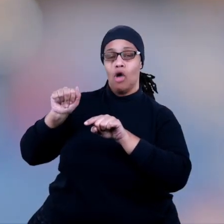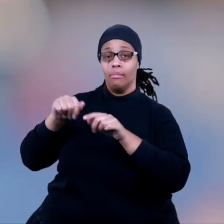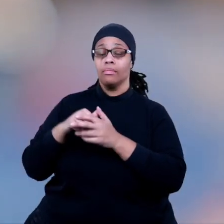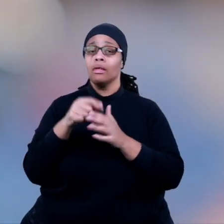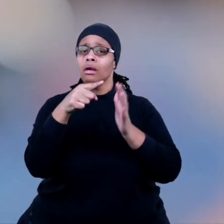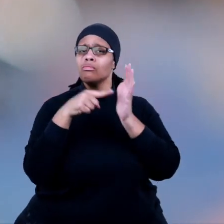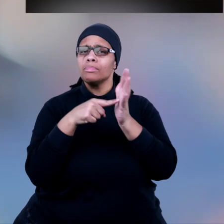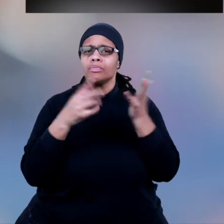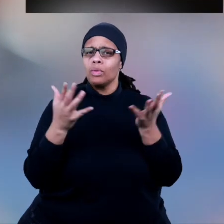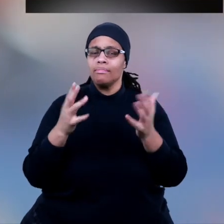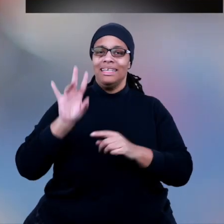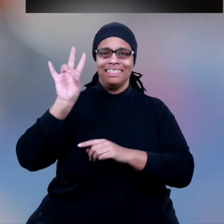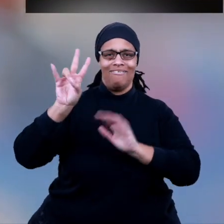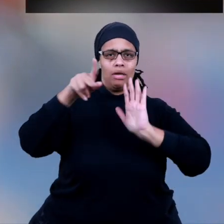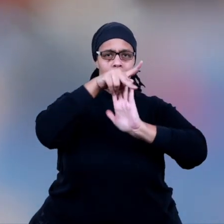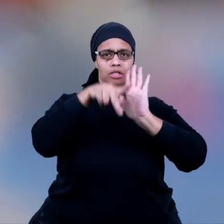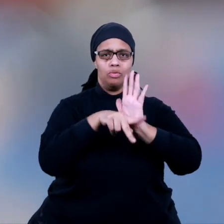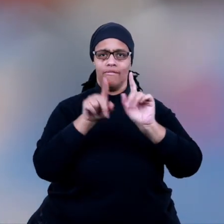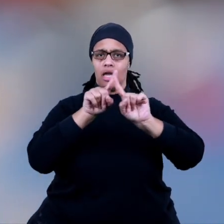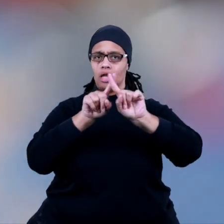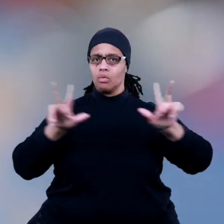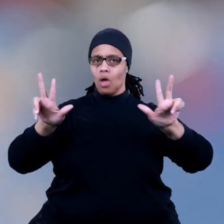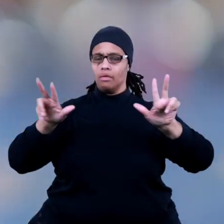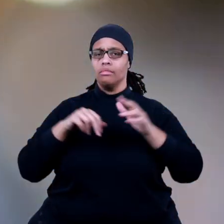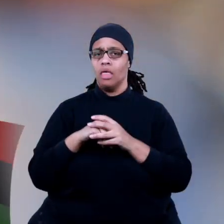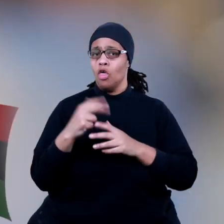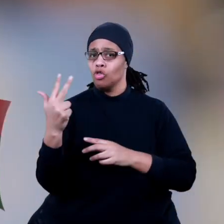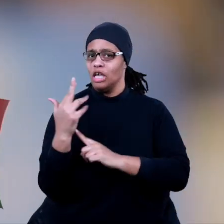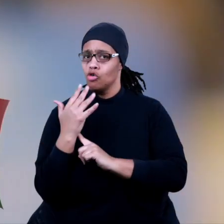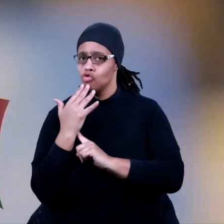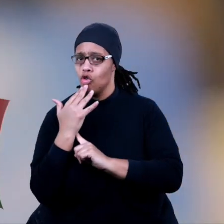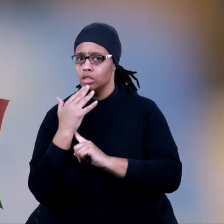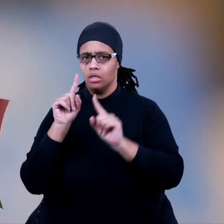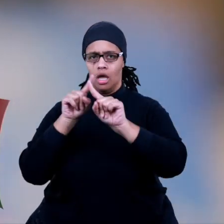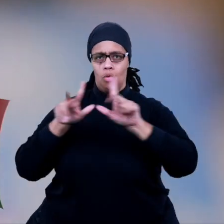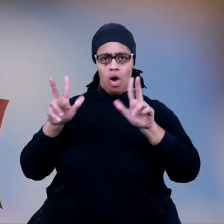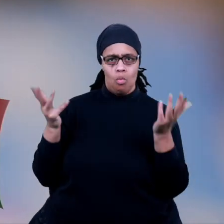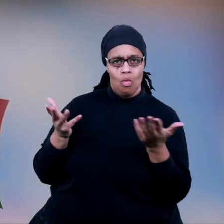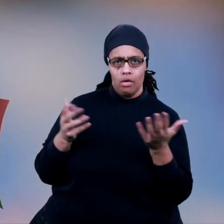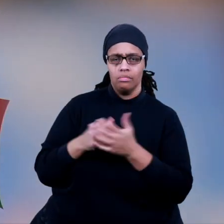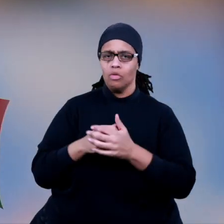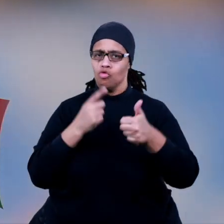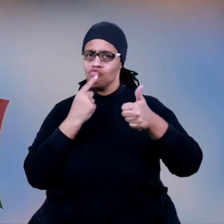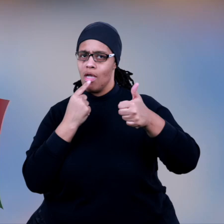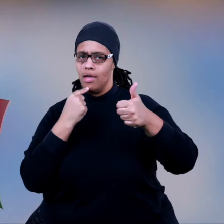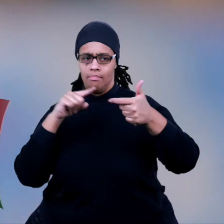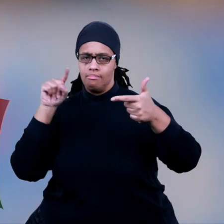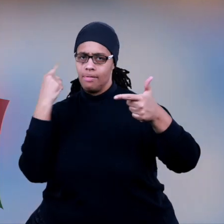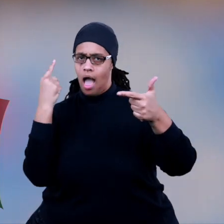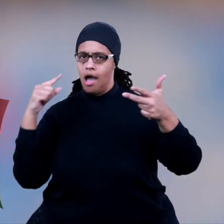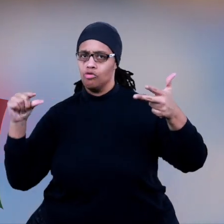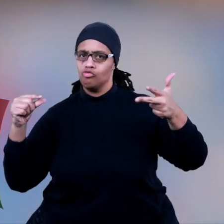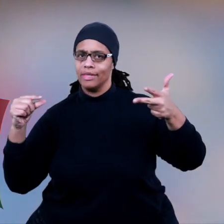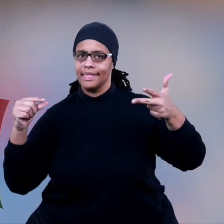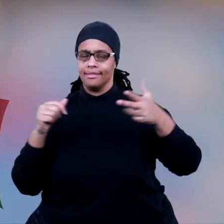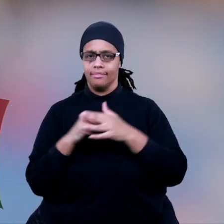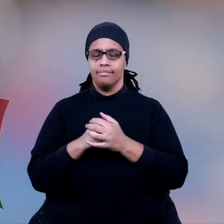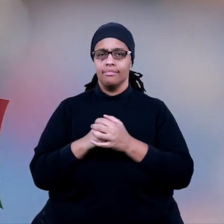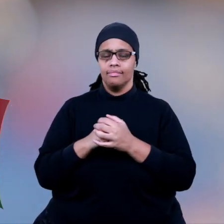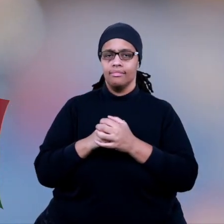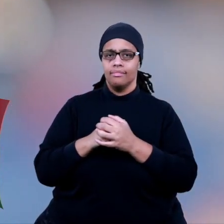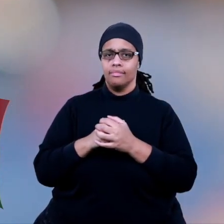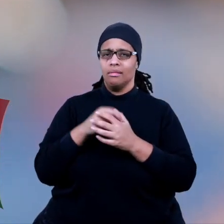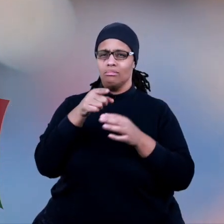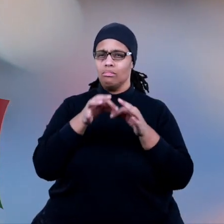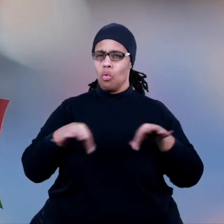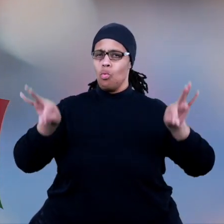7 candles represent the 7 principles of Kwanzaa. The 3 colors of Kwanzaa are red, black, and